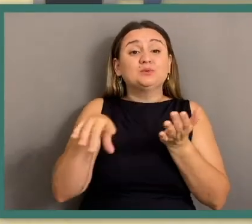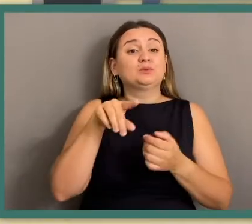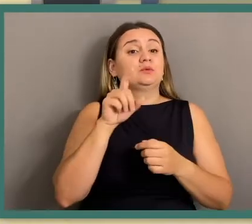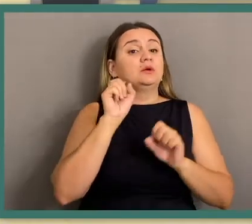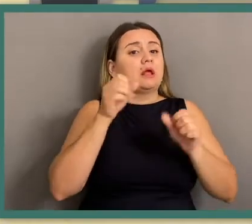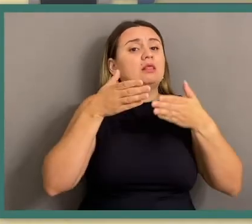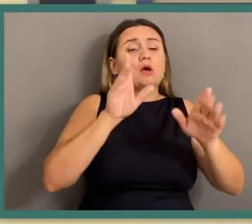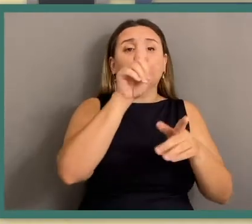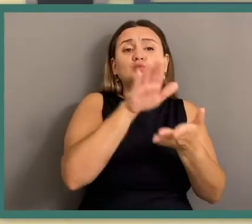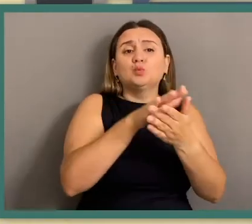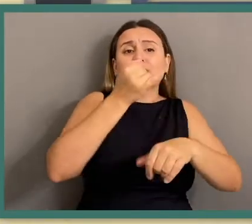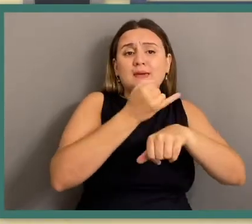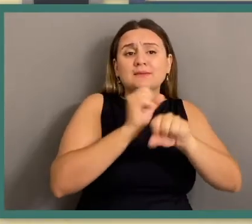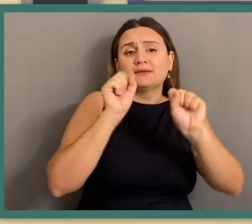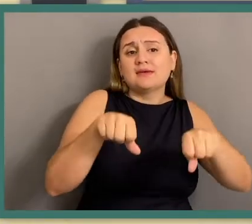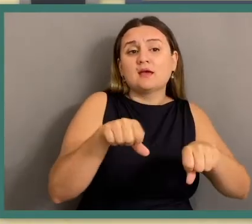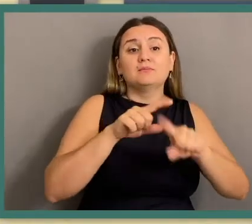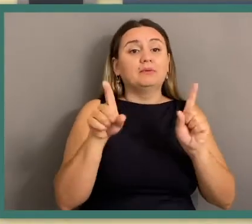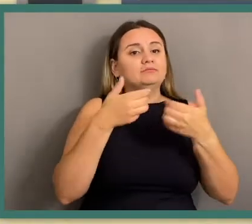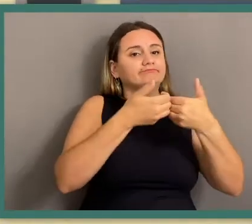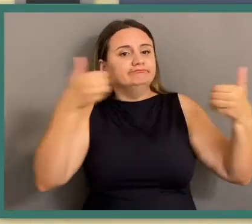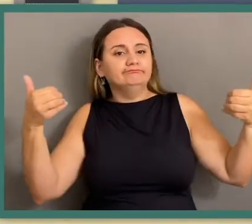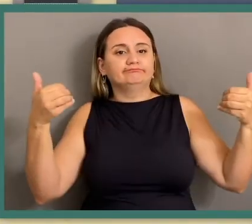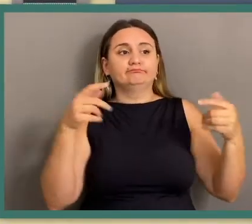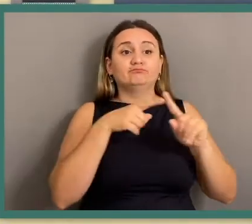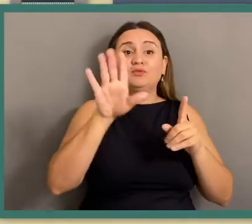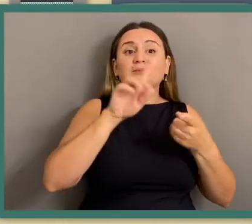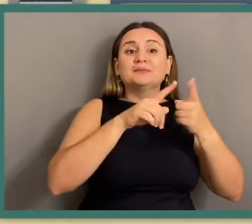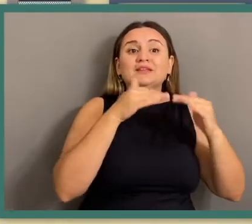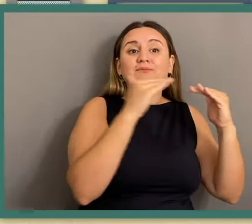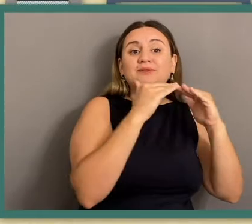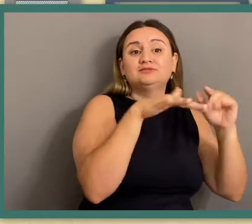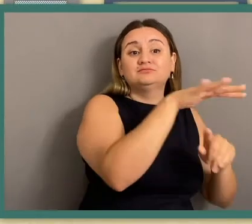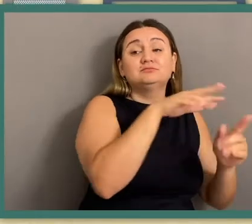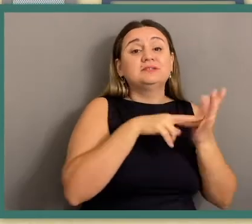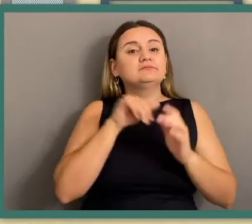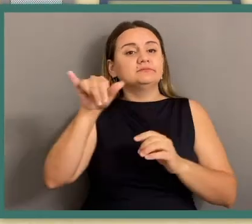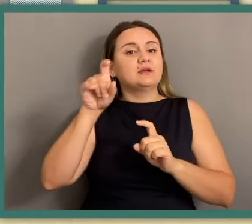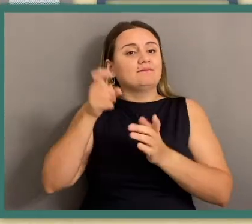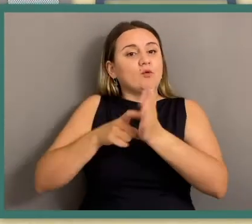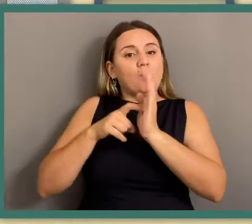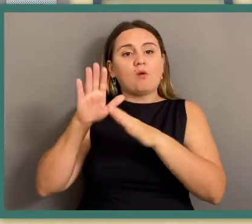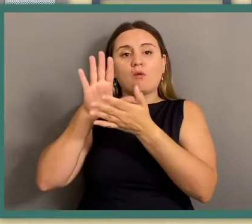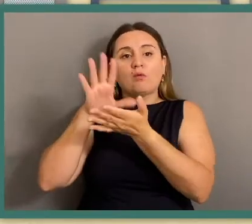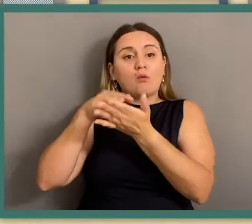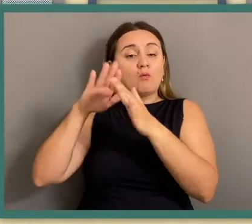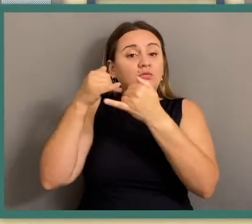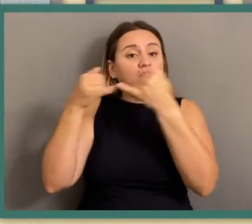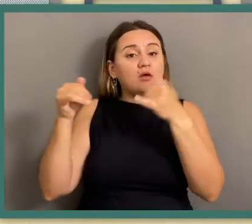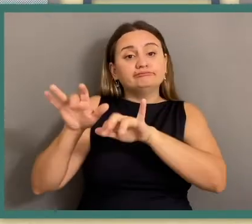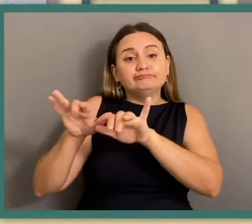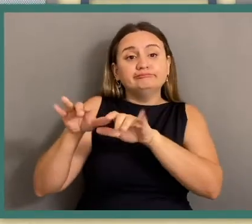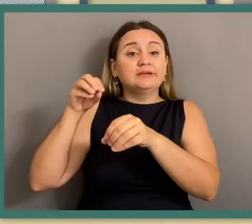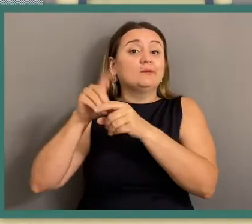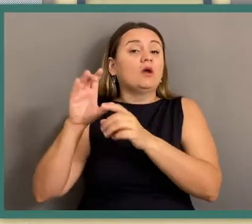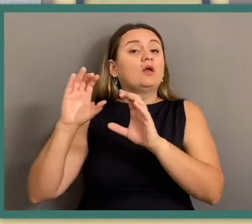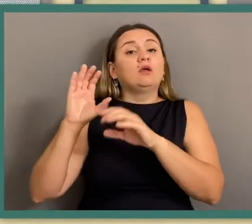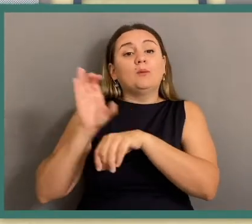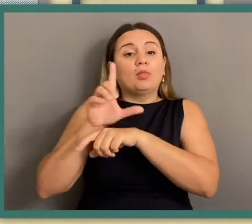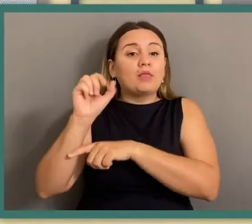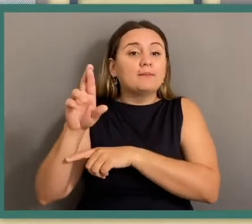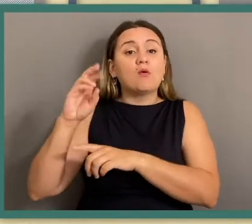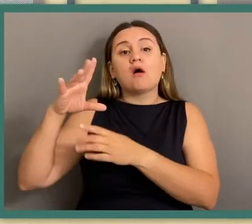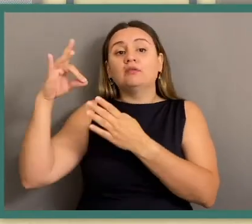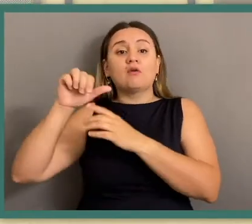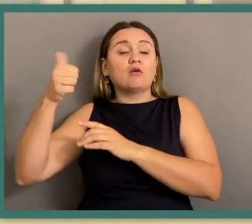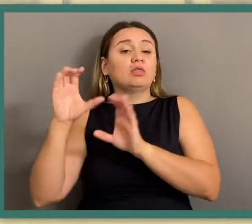is allowed to go to a school campus, but is segregated from their peers and required to engage in online learning in a computer lab or